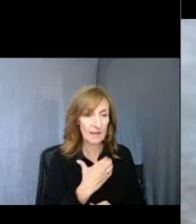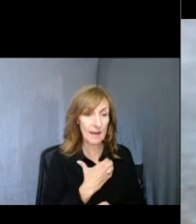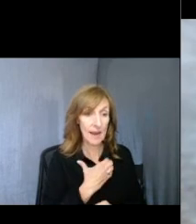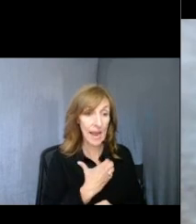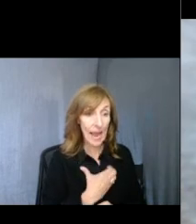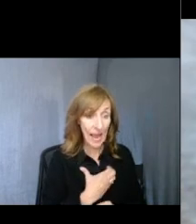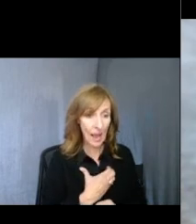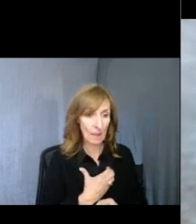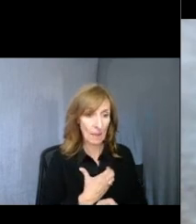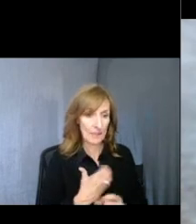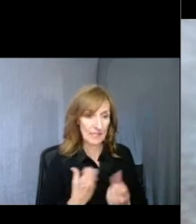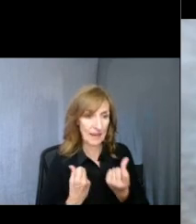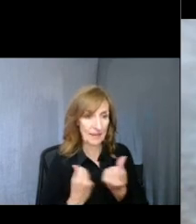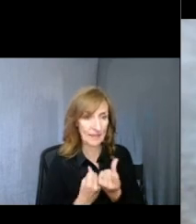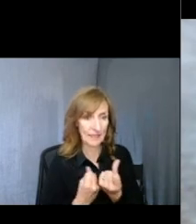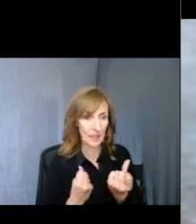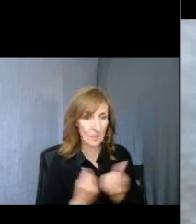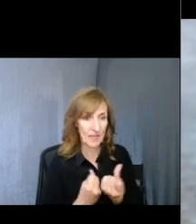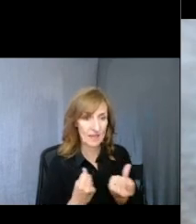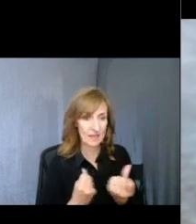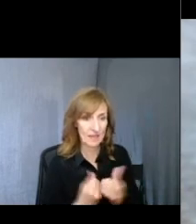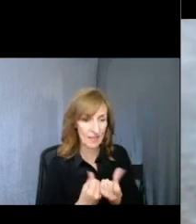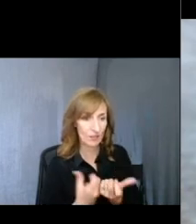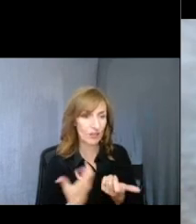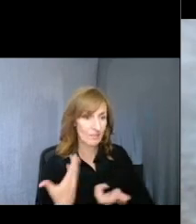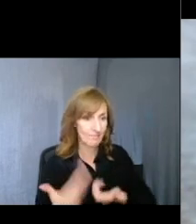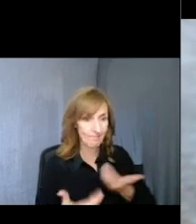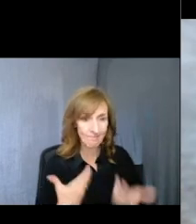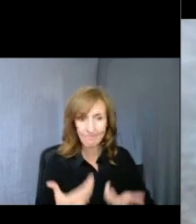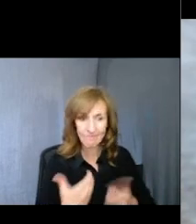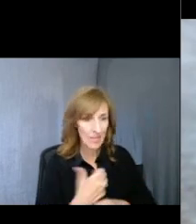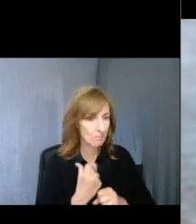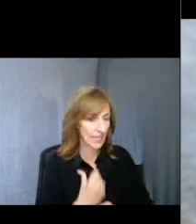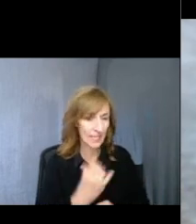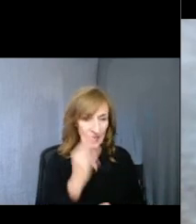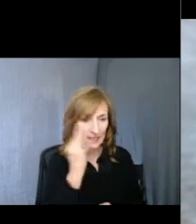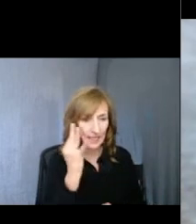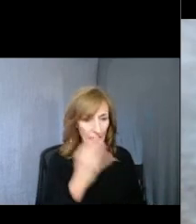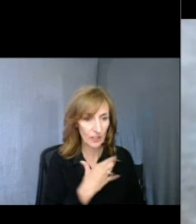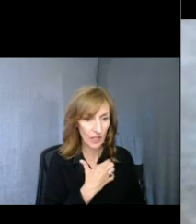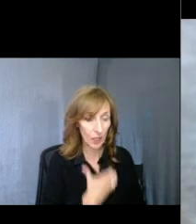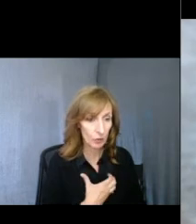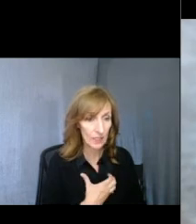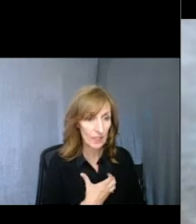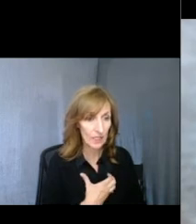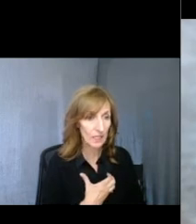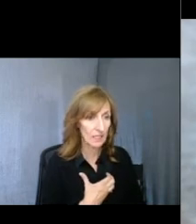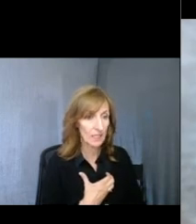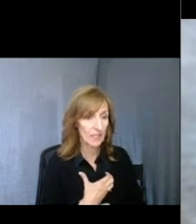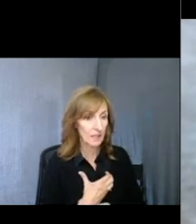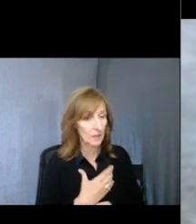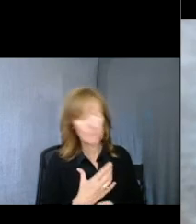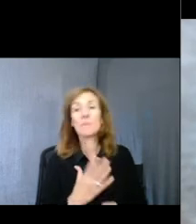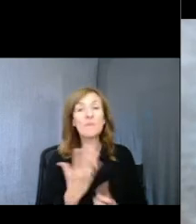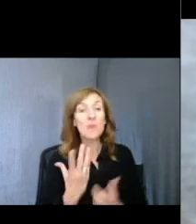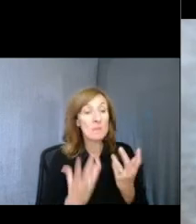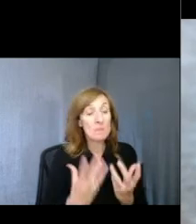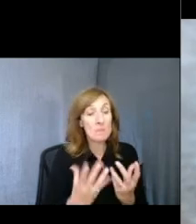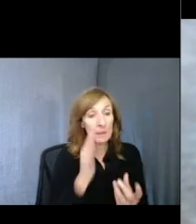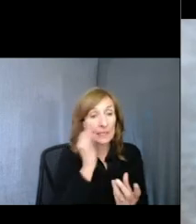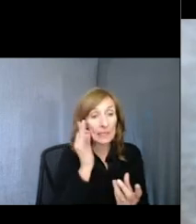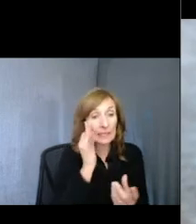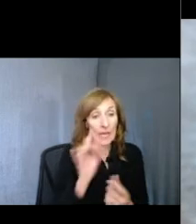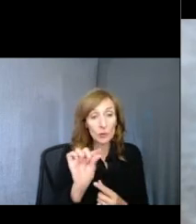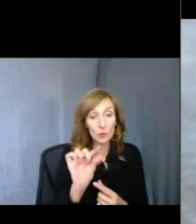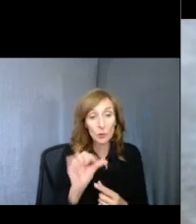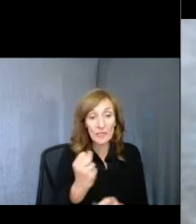think has really become prominent, but what other areas, if people have had cats and maybe had a cat 20 years ago with